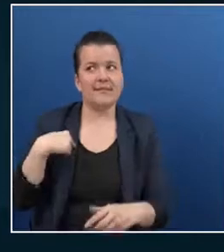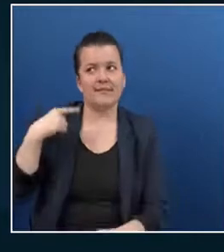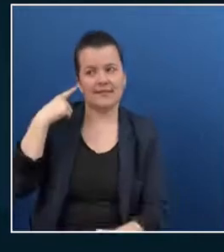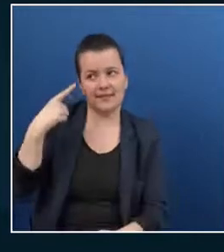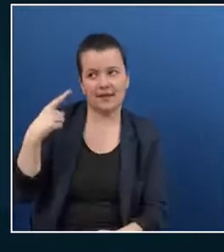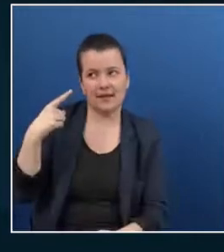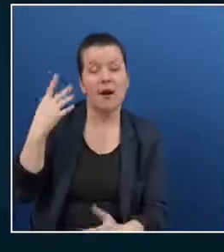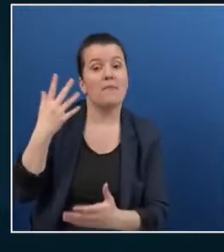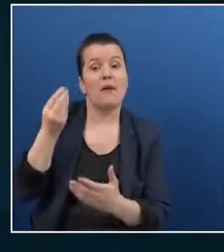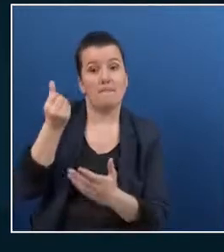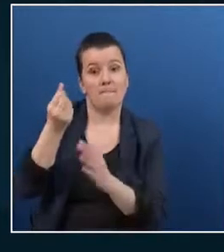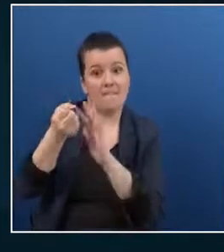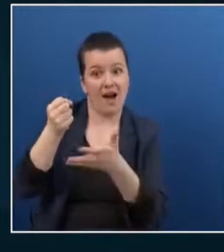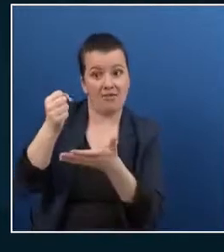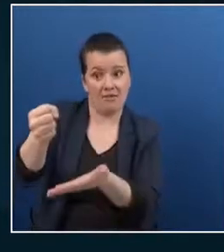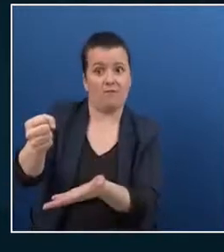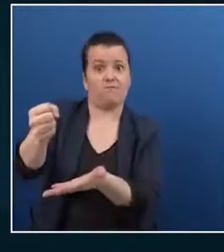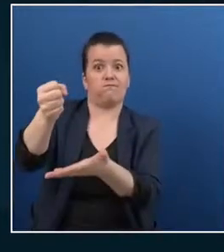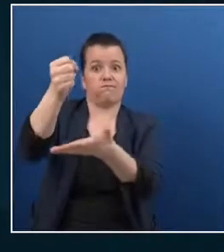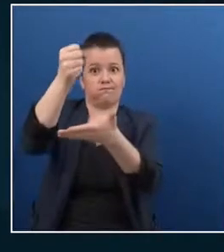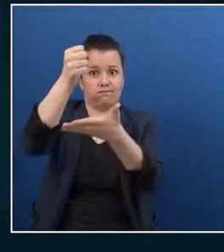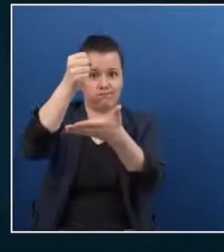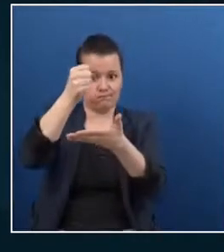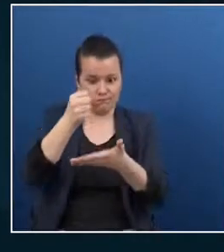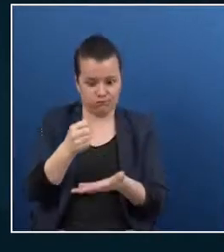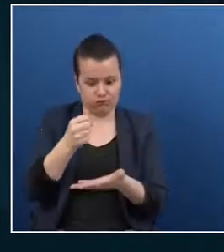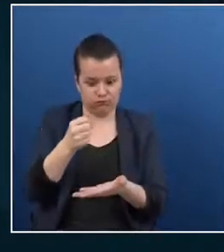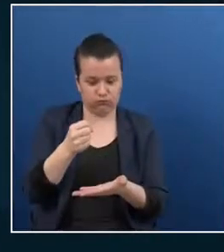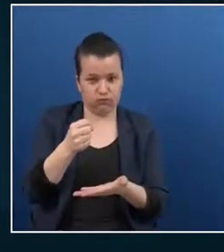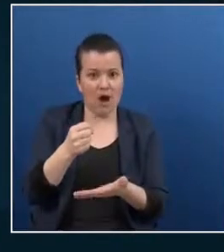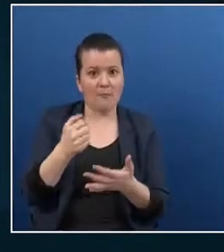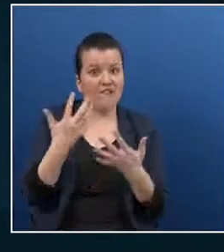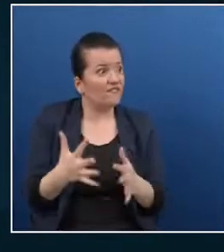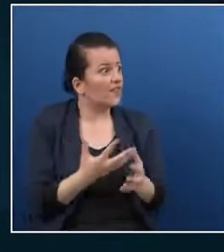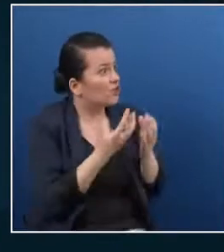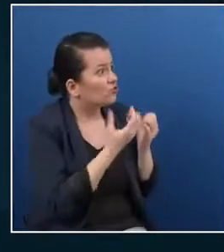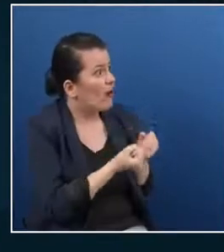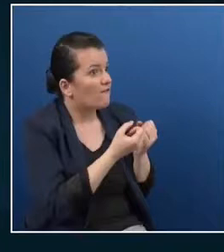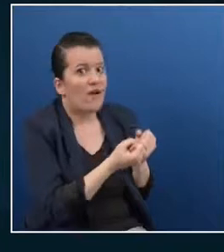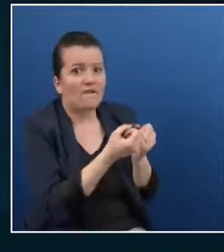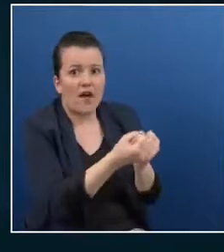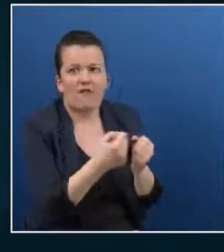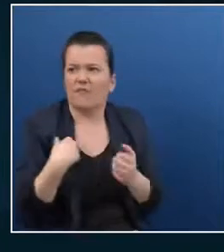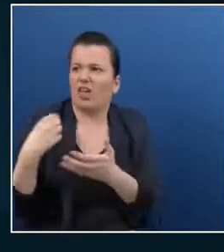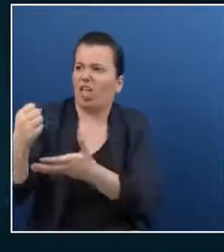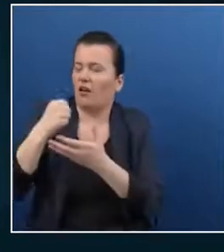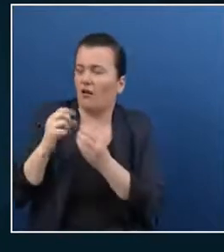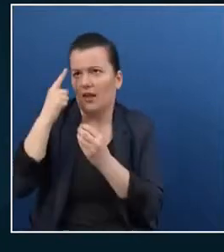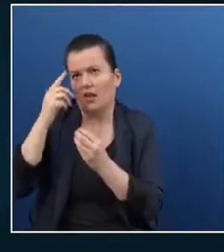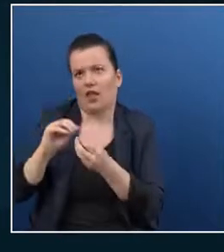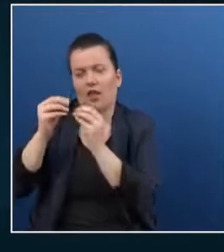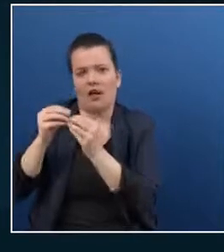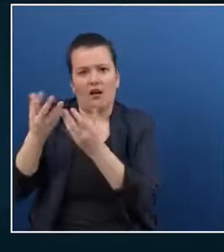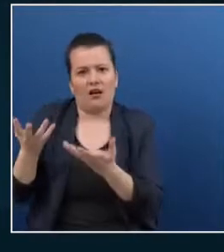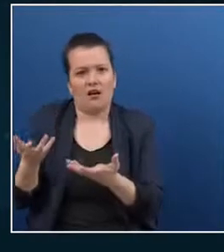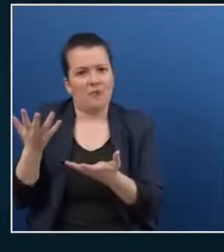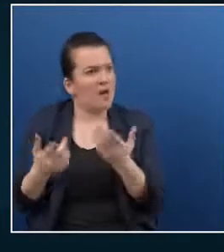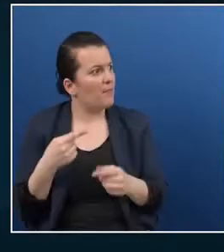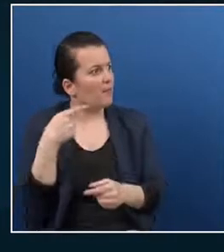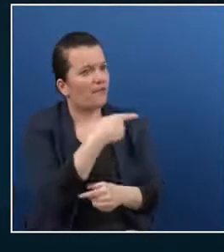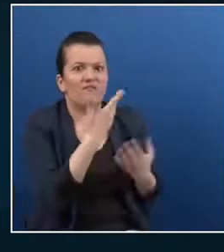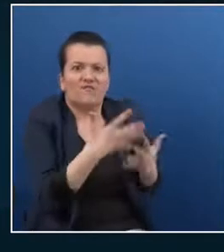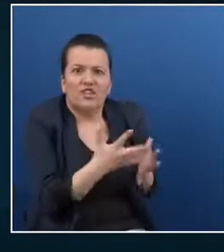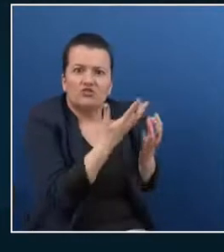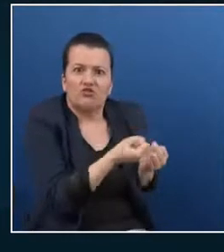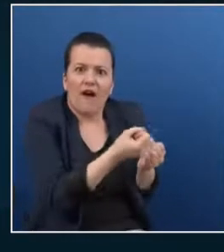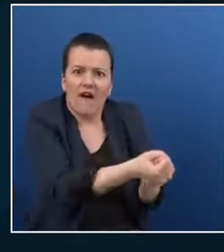wasted if you're trying to reinvent something that exists already and we just don't know each other yet. So that was the pit of